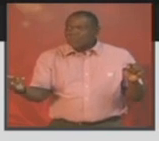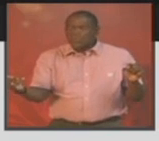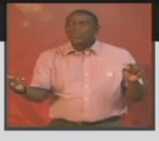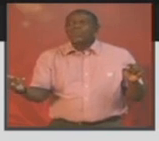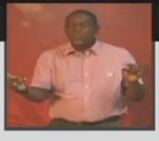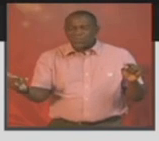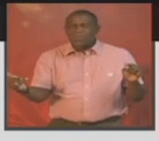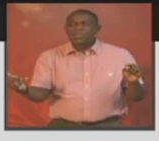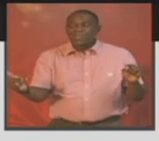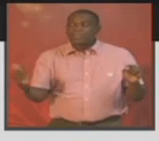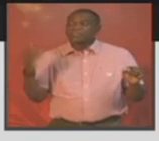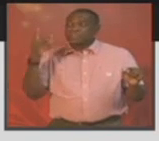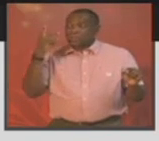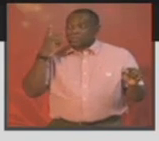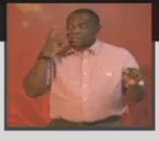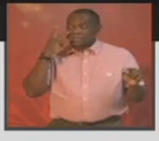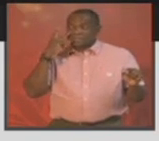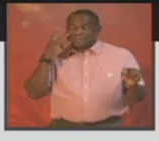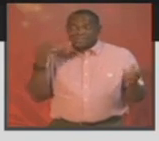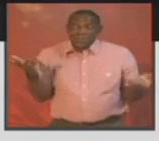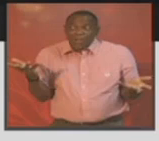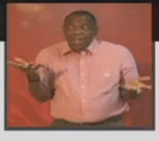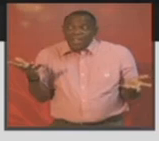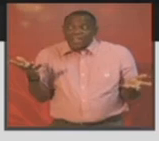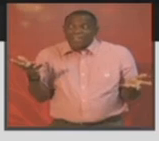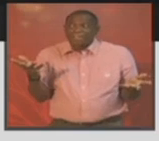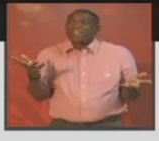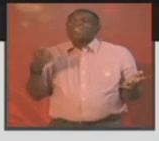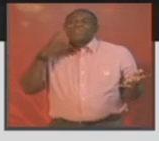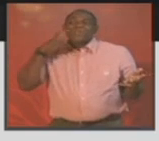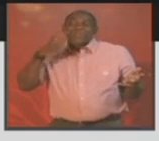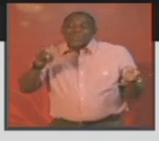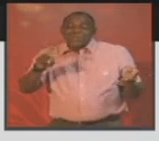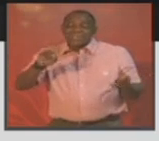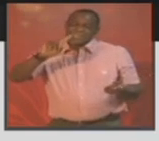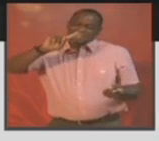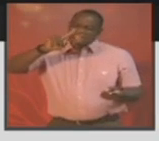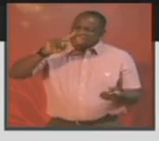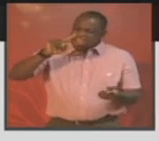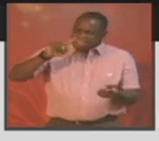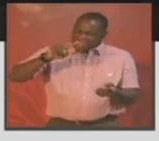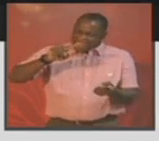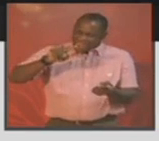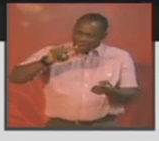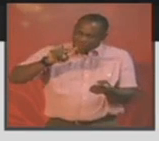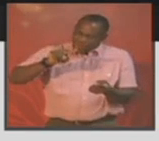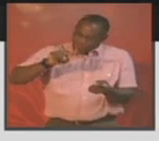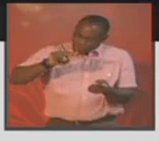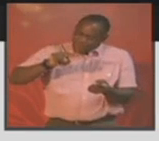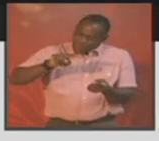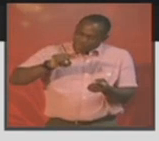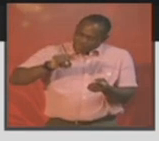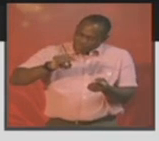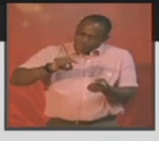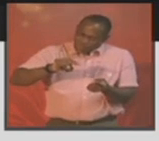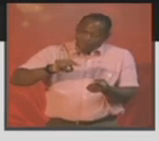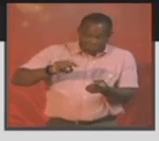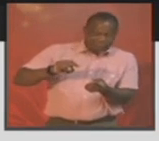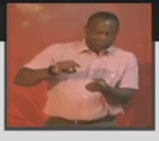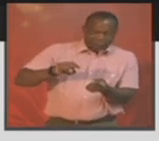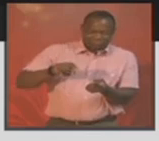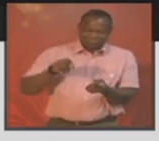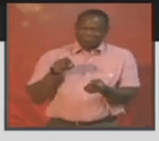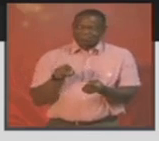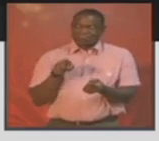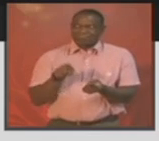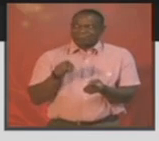this at this time is that we have trended slowly but steadily downwards to the point that we are currently at, with a rolling average